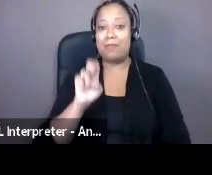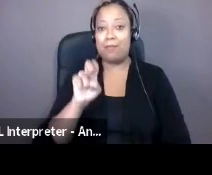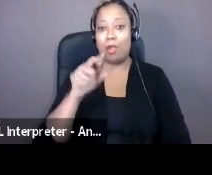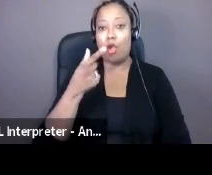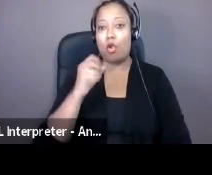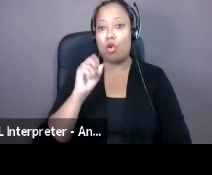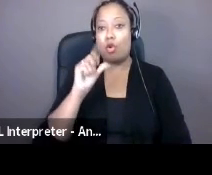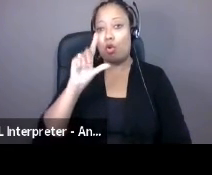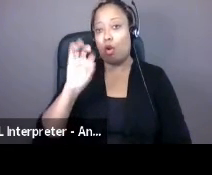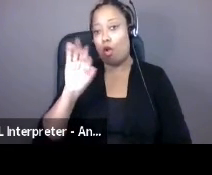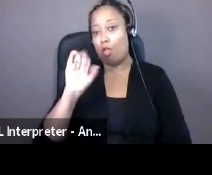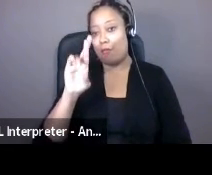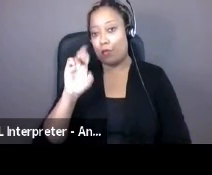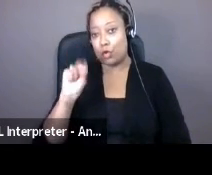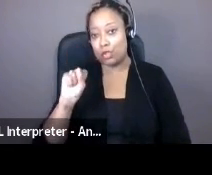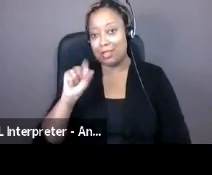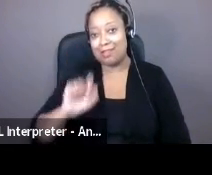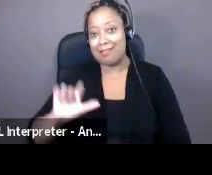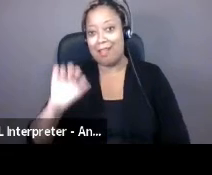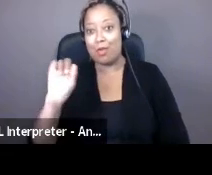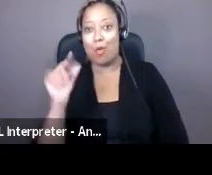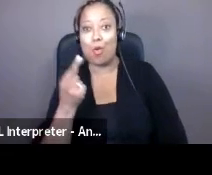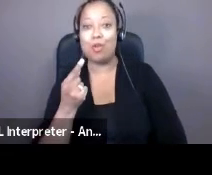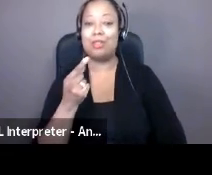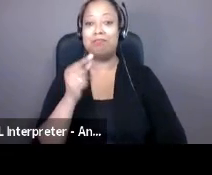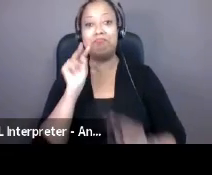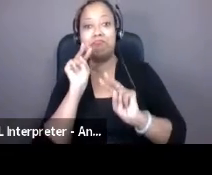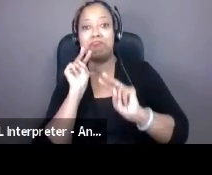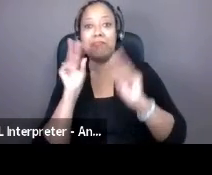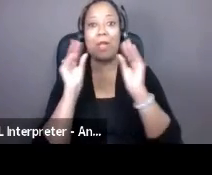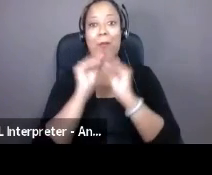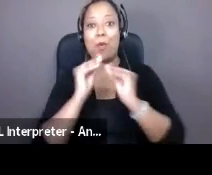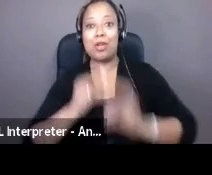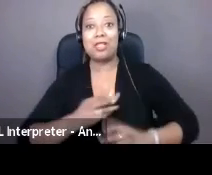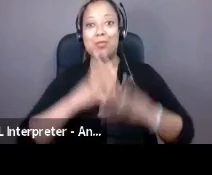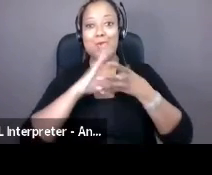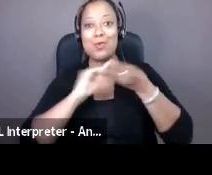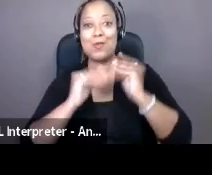more stories of inspiration from me and the LPGA Women's Network.